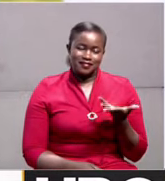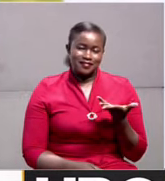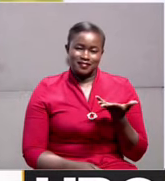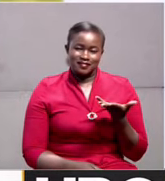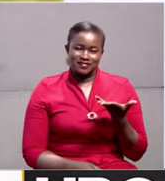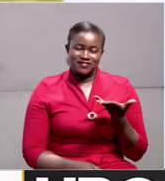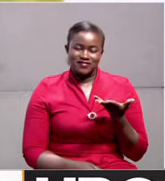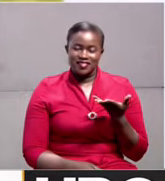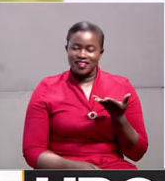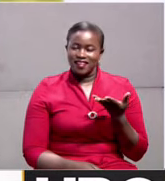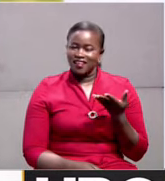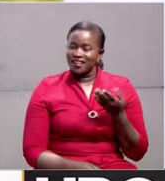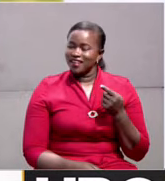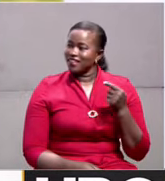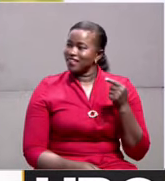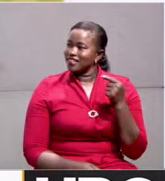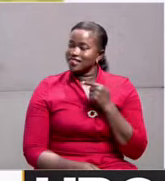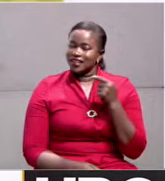that was